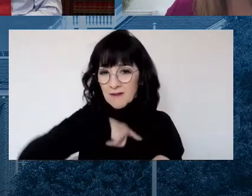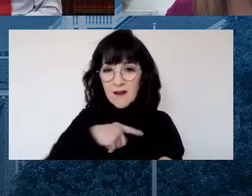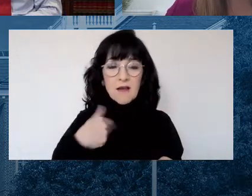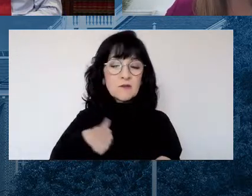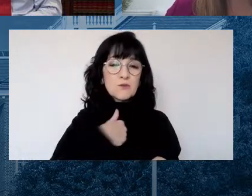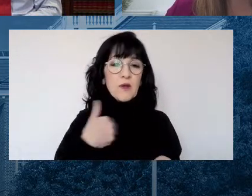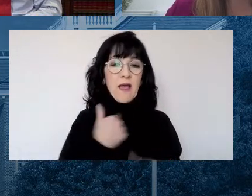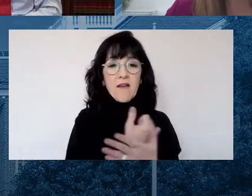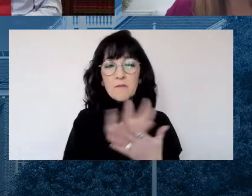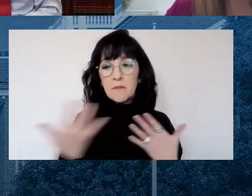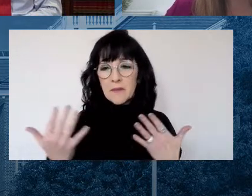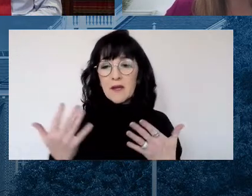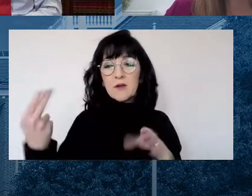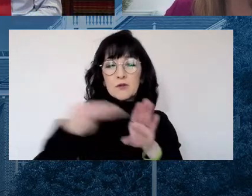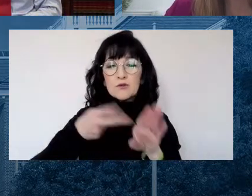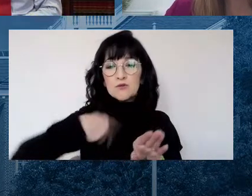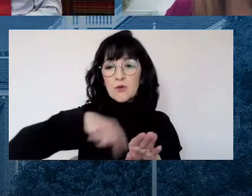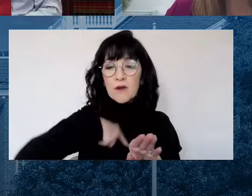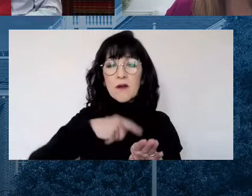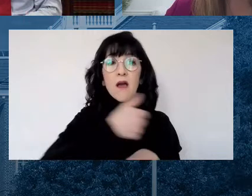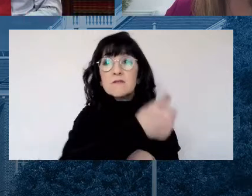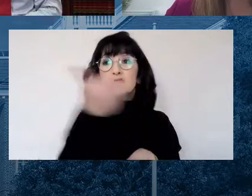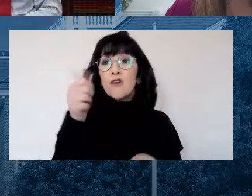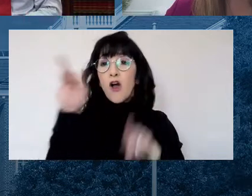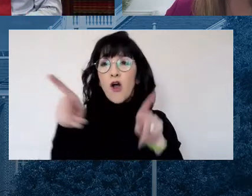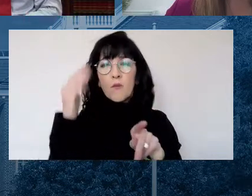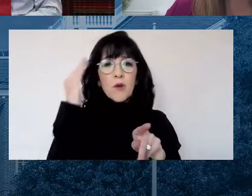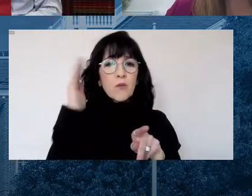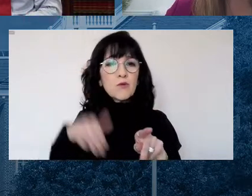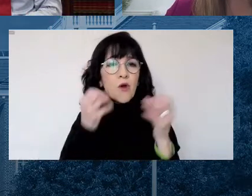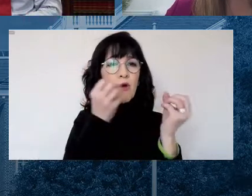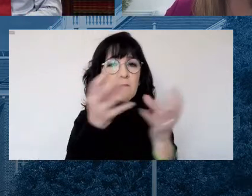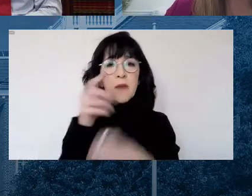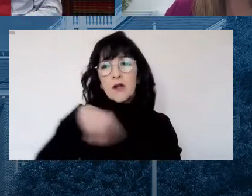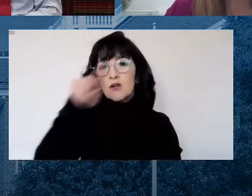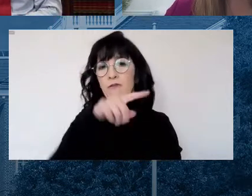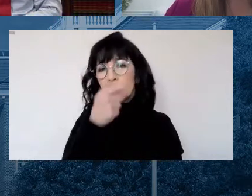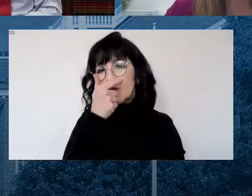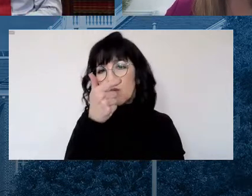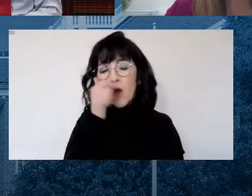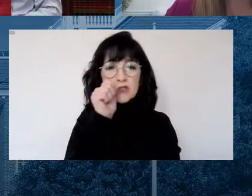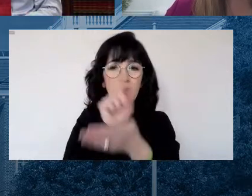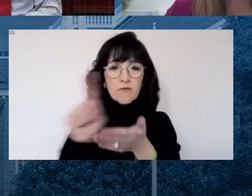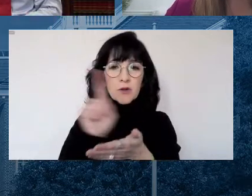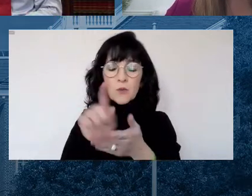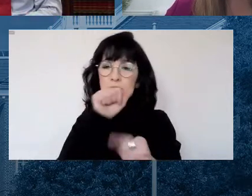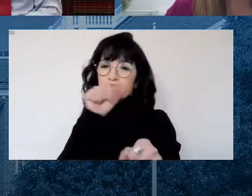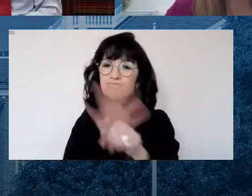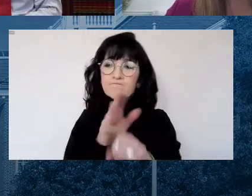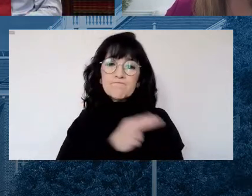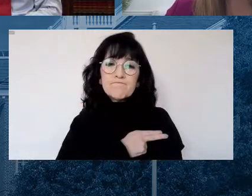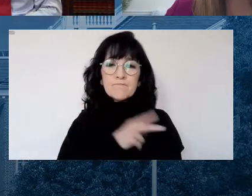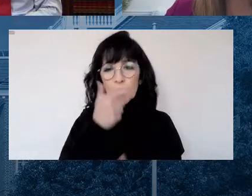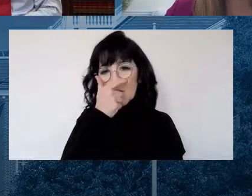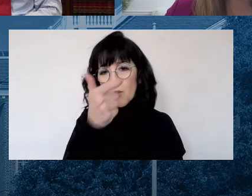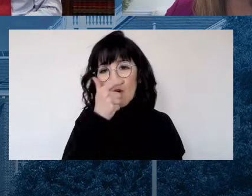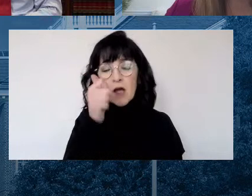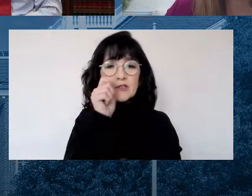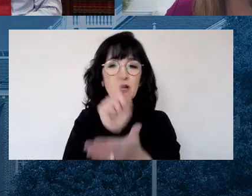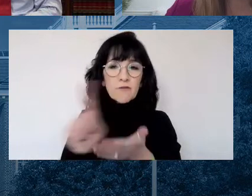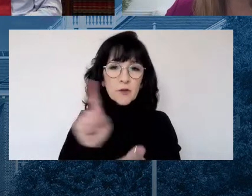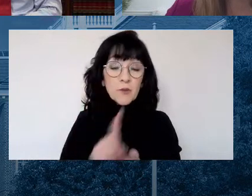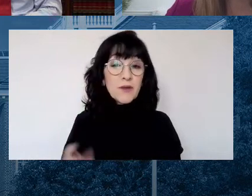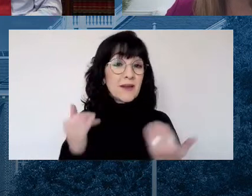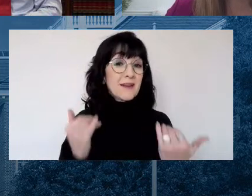followed us on a weekly basis, we appreciate you being here today, February 1st. The start of the Lunar New